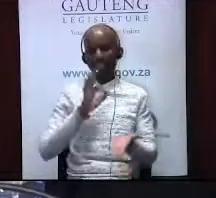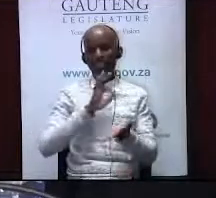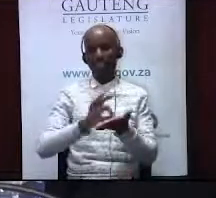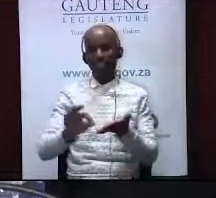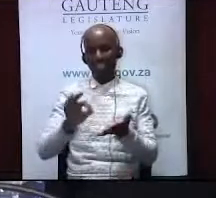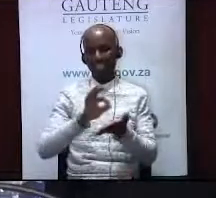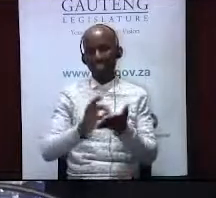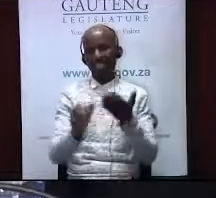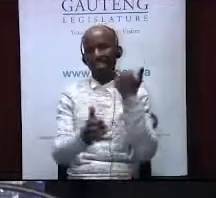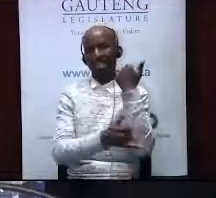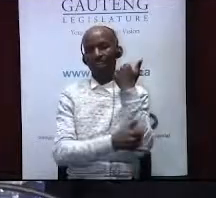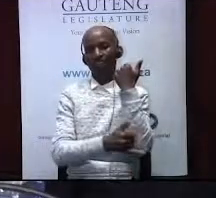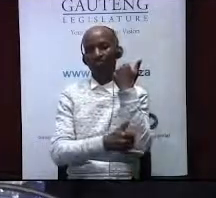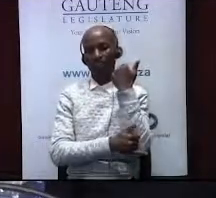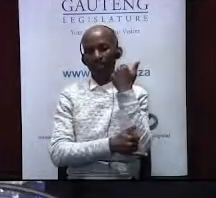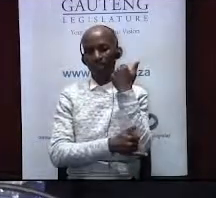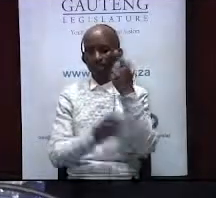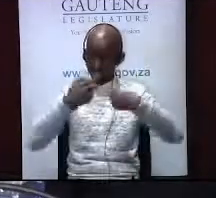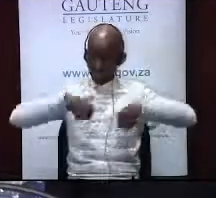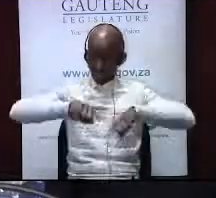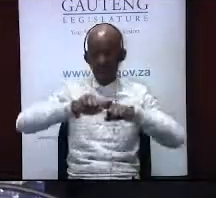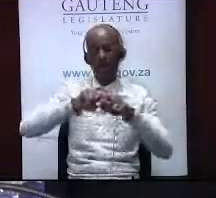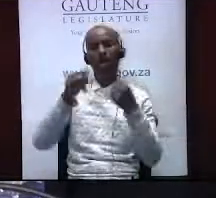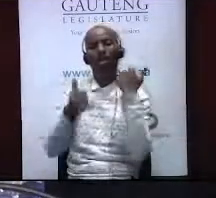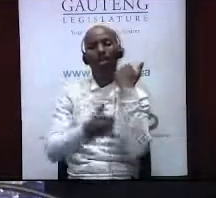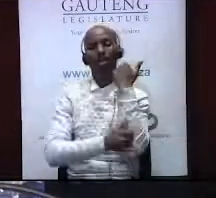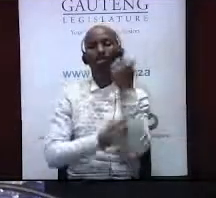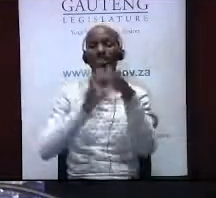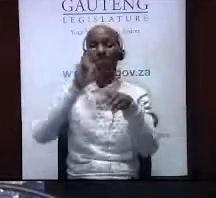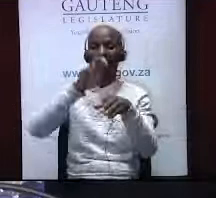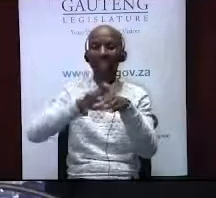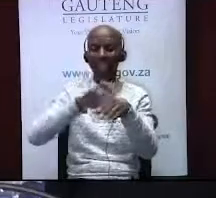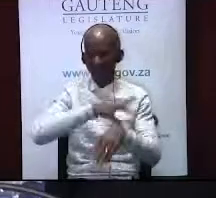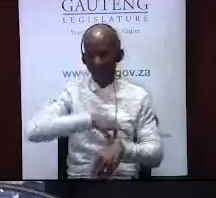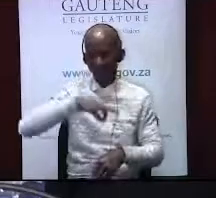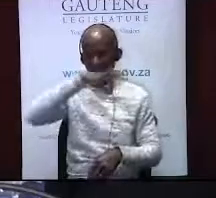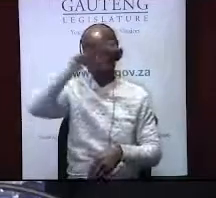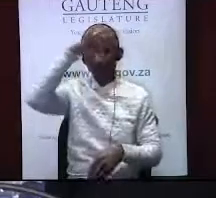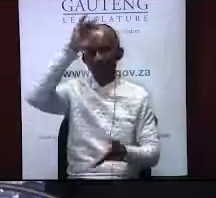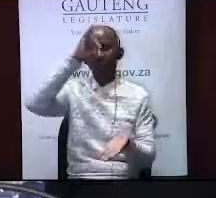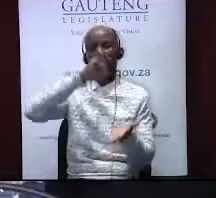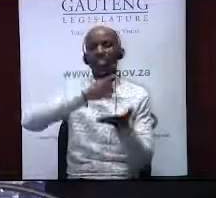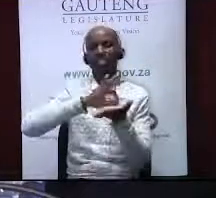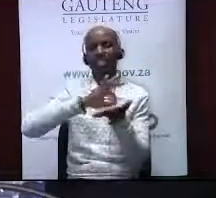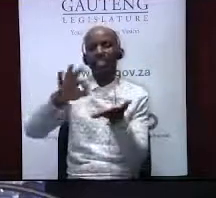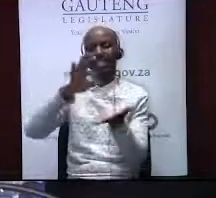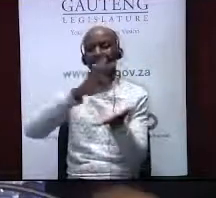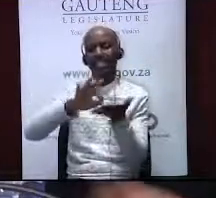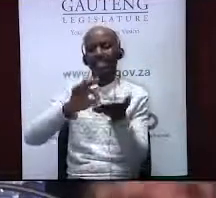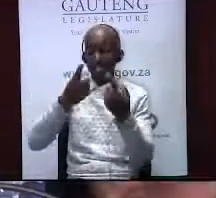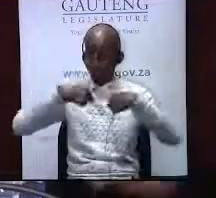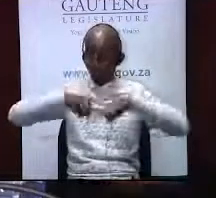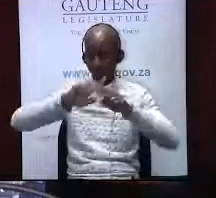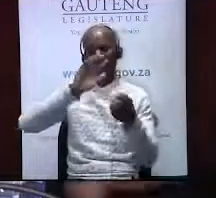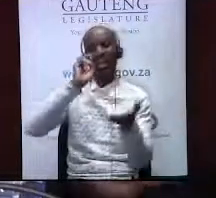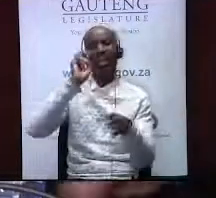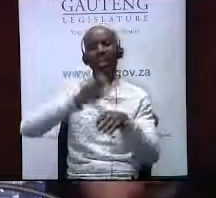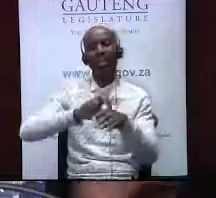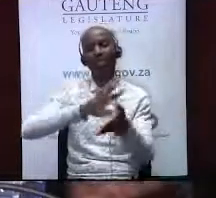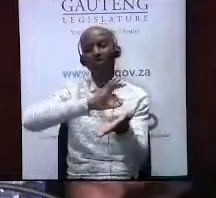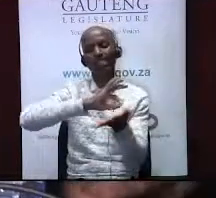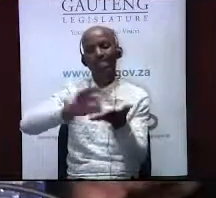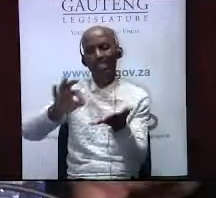our country. Our country needs spiritual spring cleaning. We need to cleanse